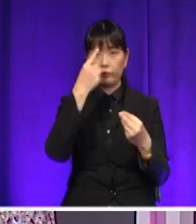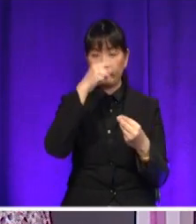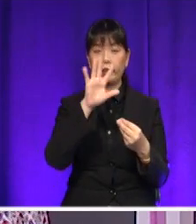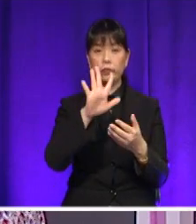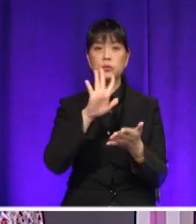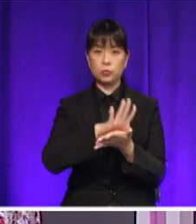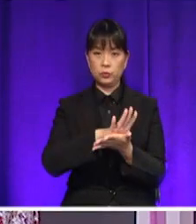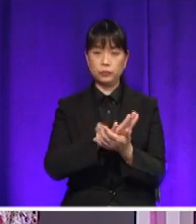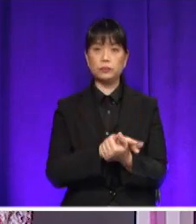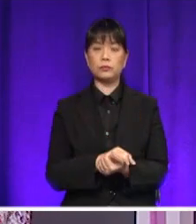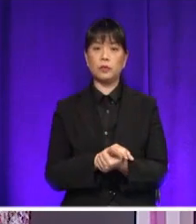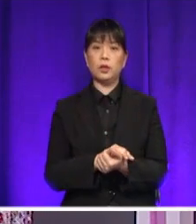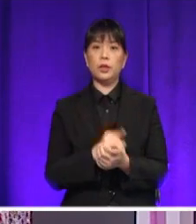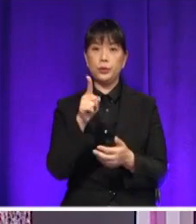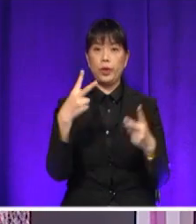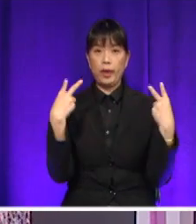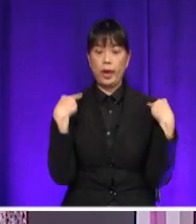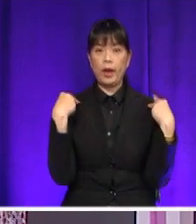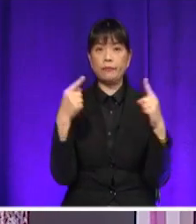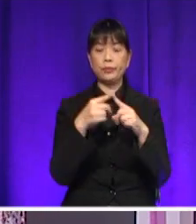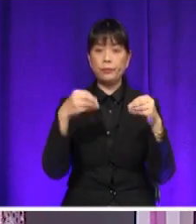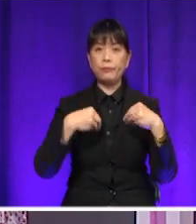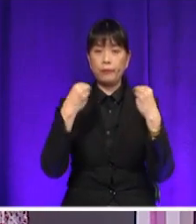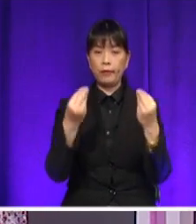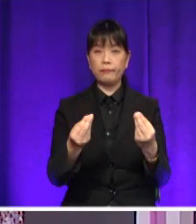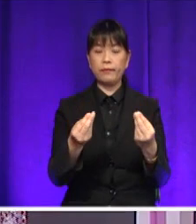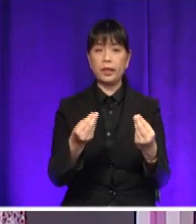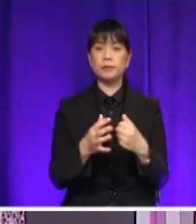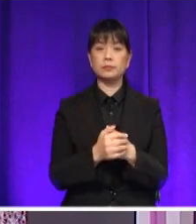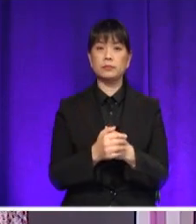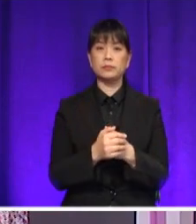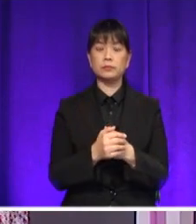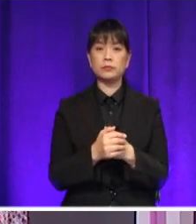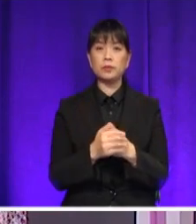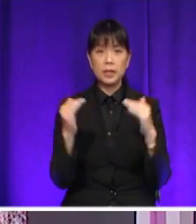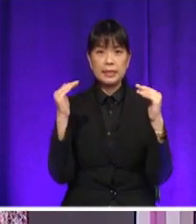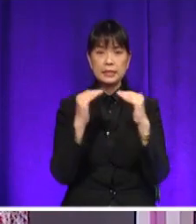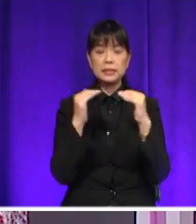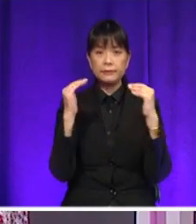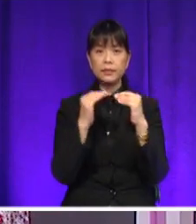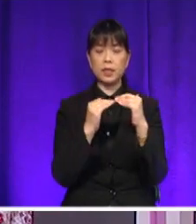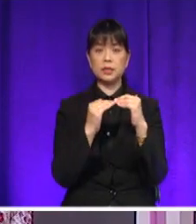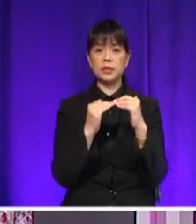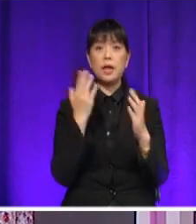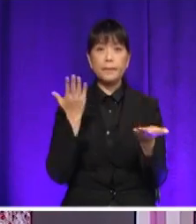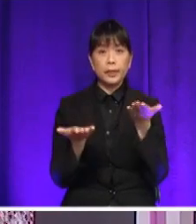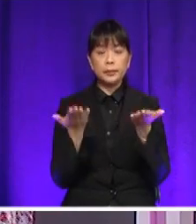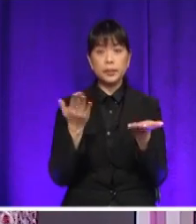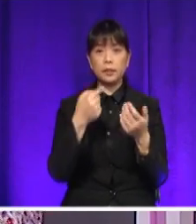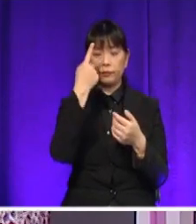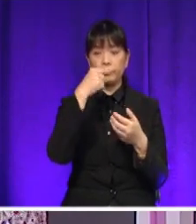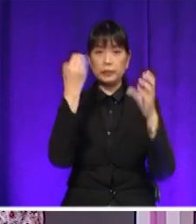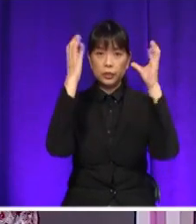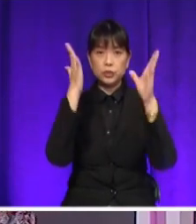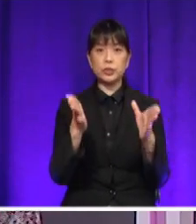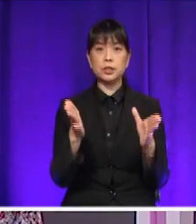means you have to provide a justification. For example, maybe if it were me, I would like